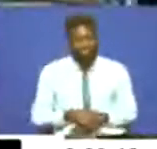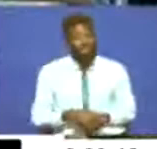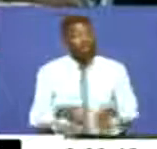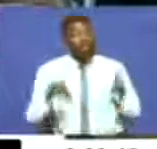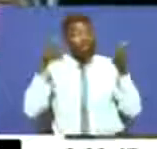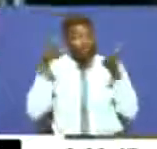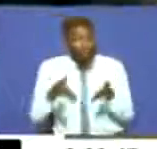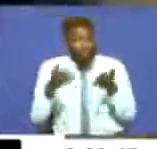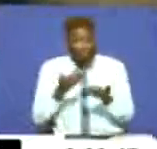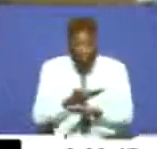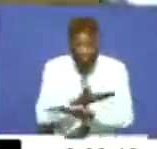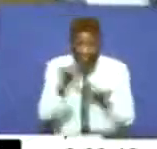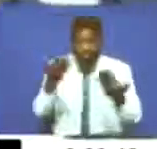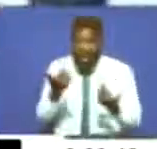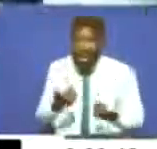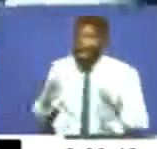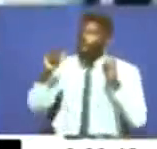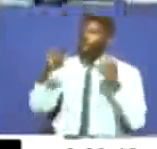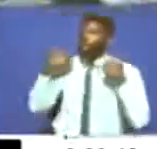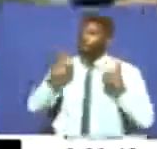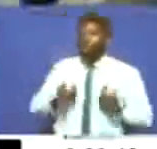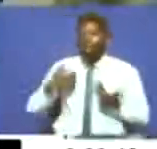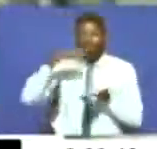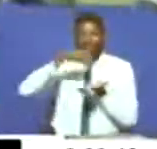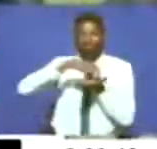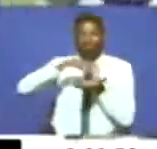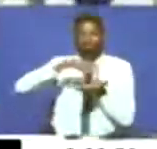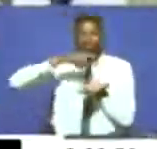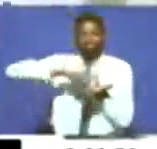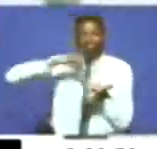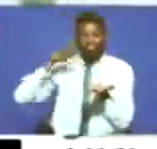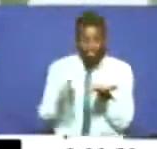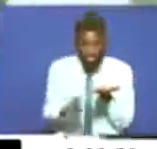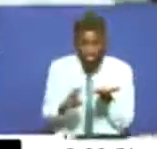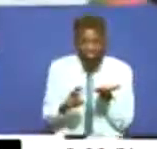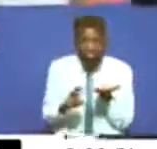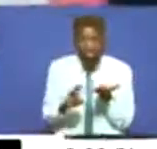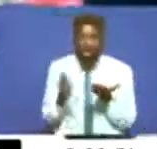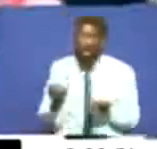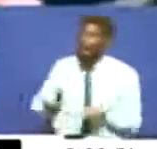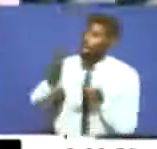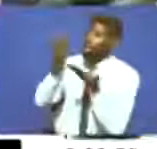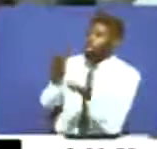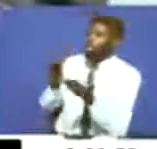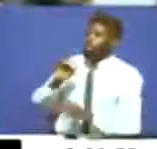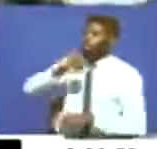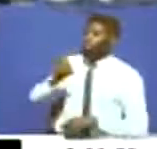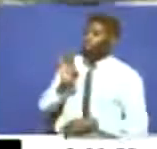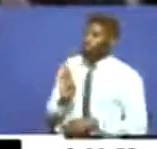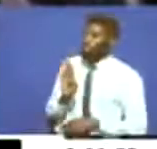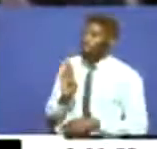to move from that position to hand over to JB. And